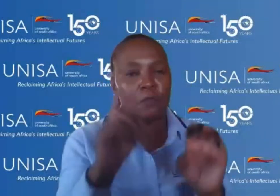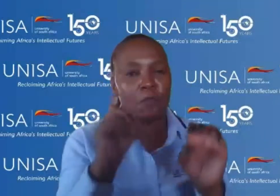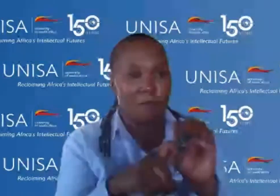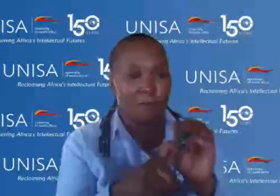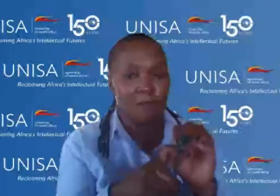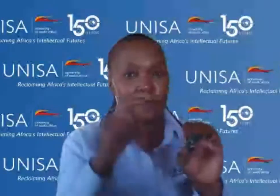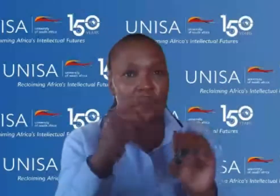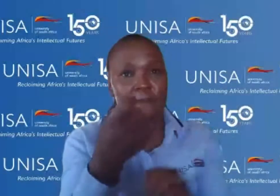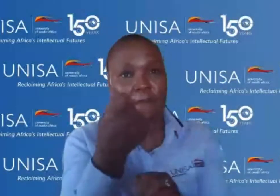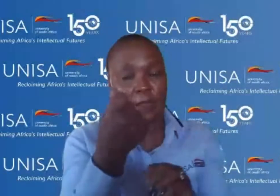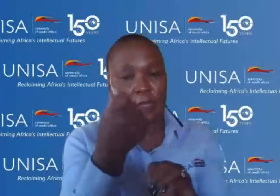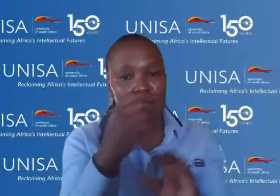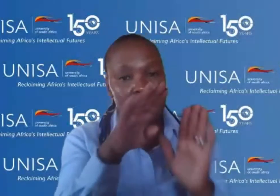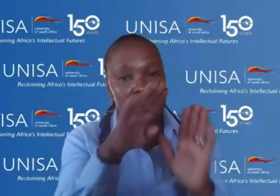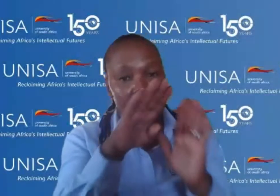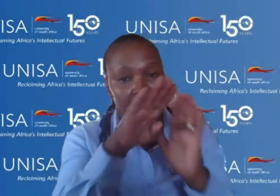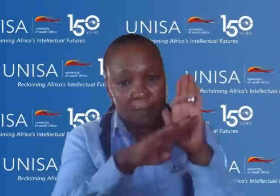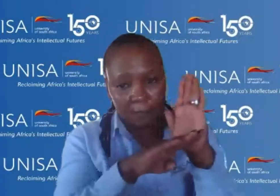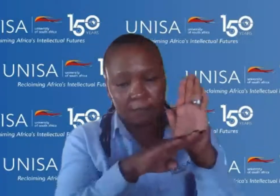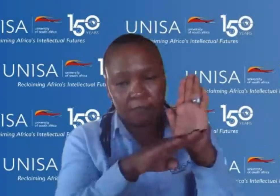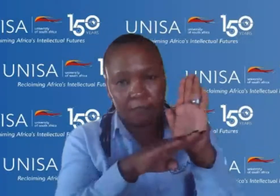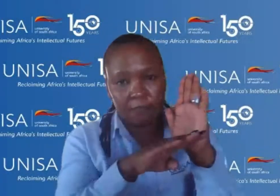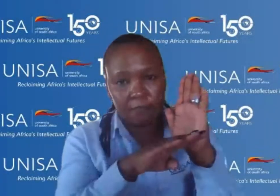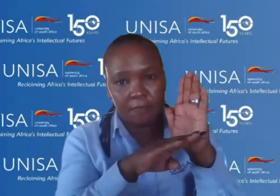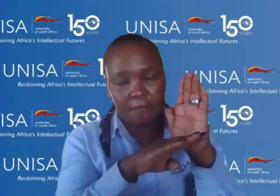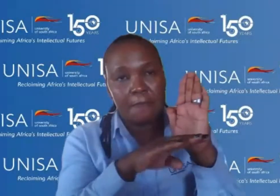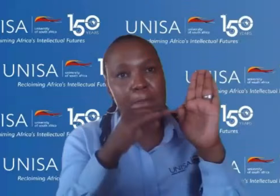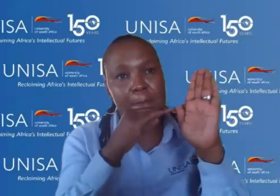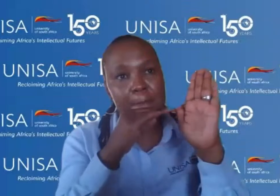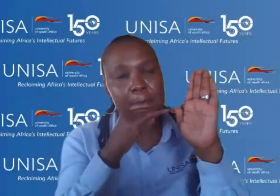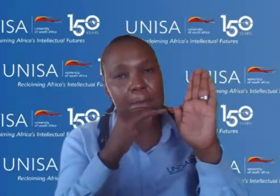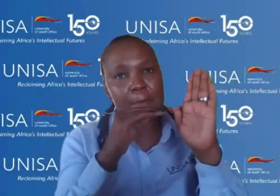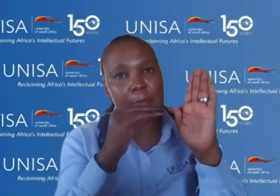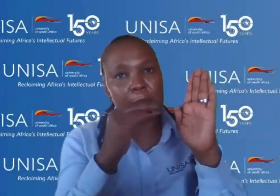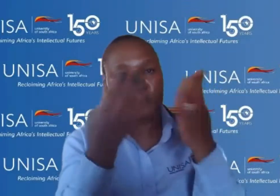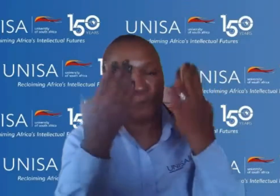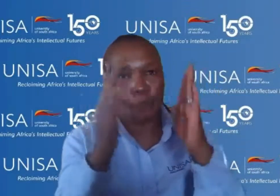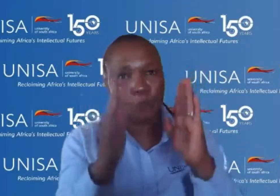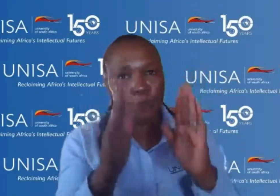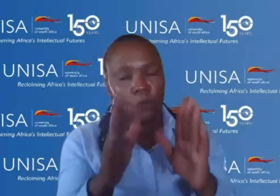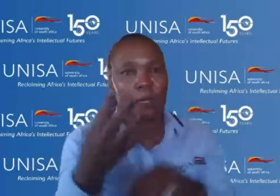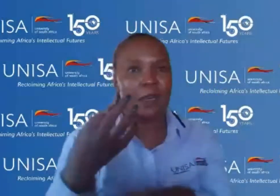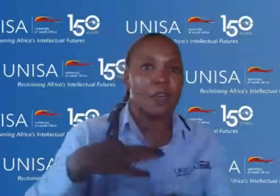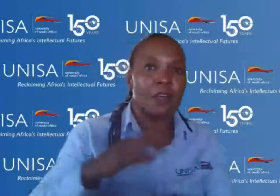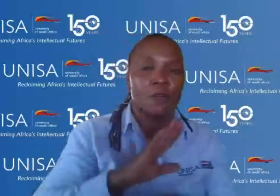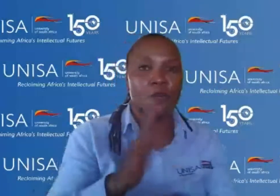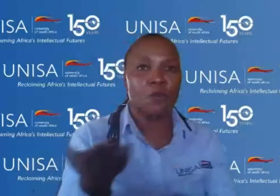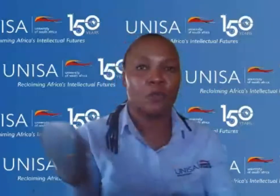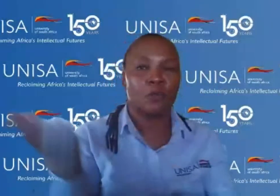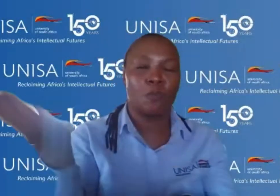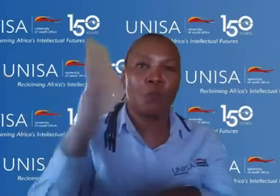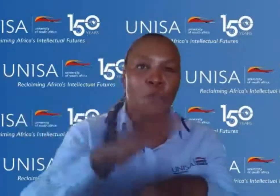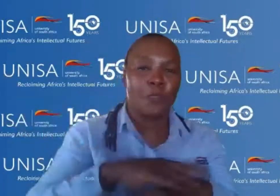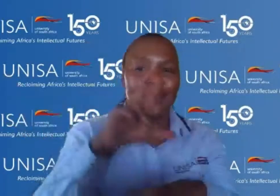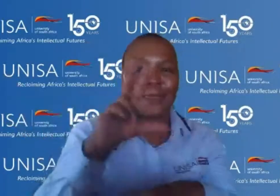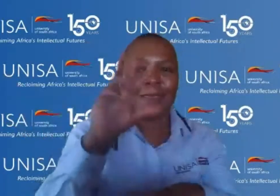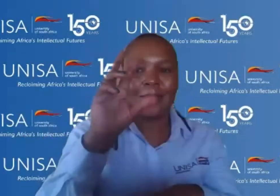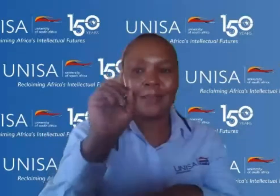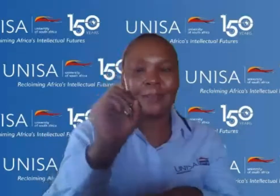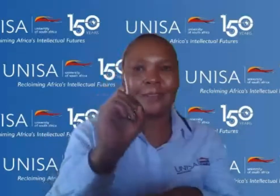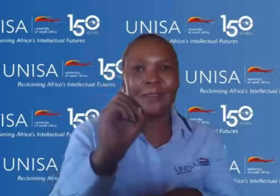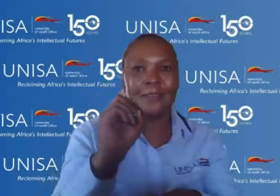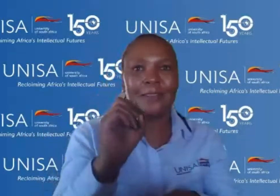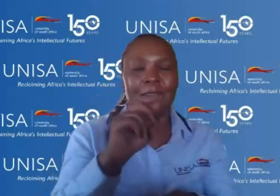fee reduction, the student should earn not more than 80,000 per annum, and